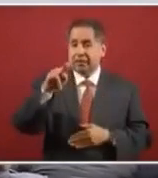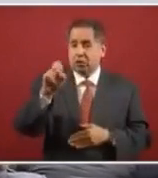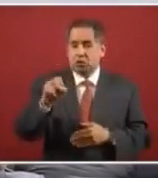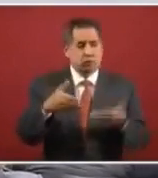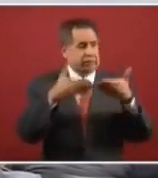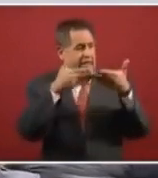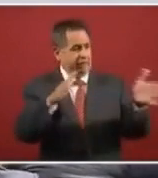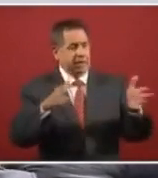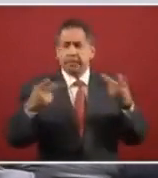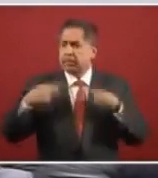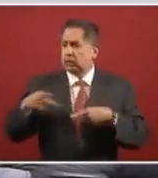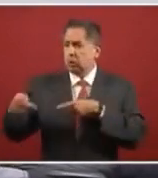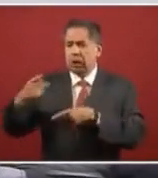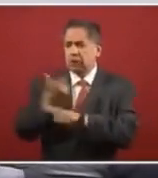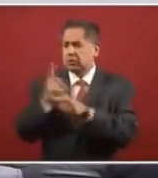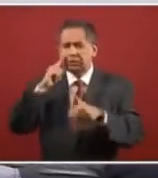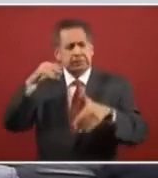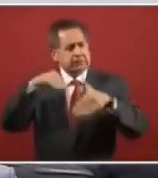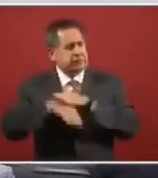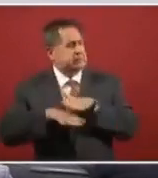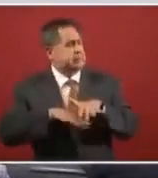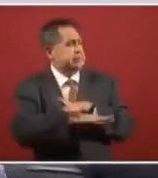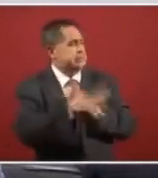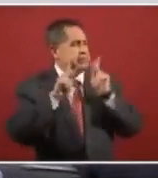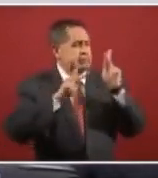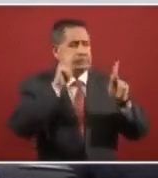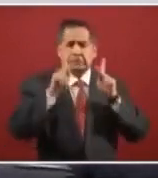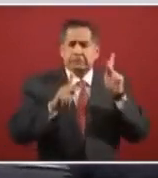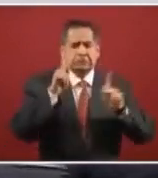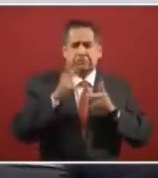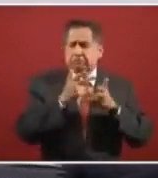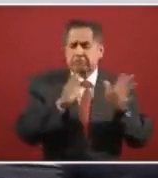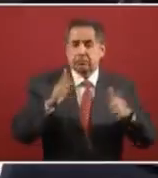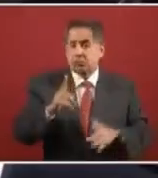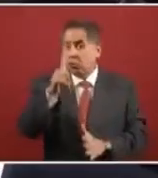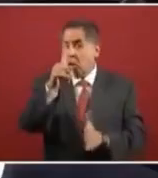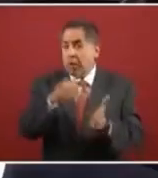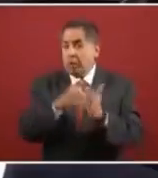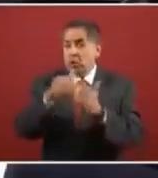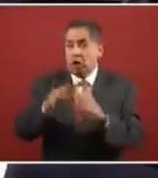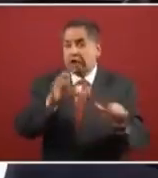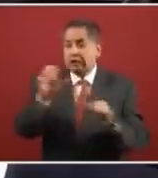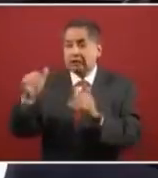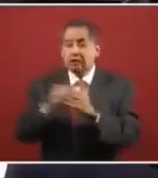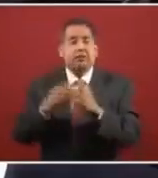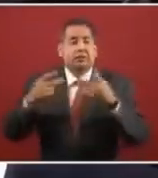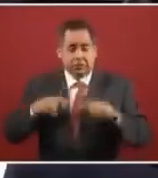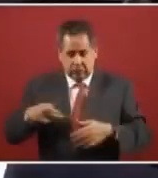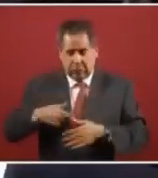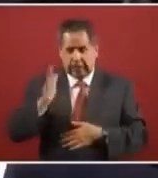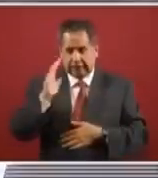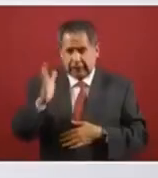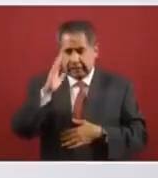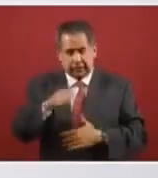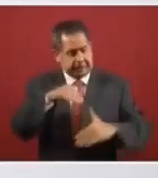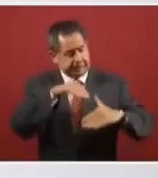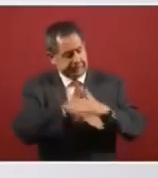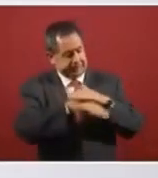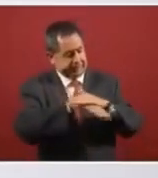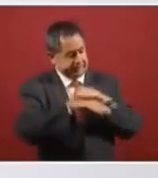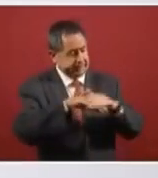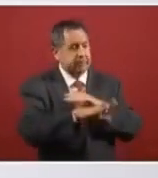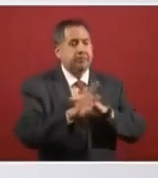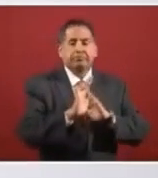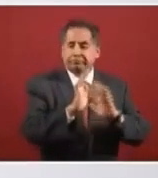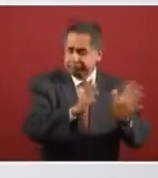the opening of the Las Venus has been an exit it has been exciting and